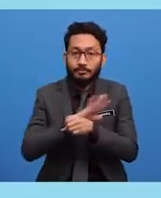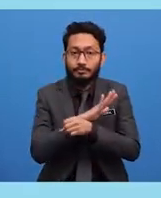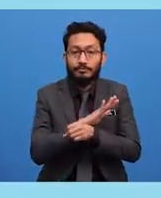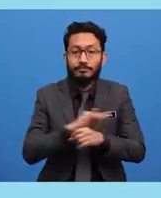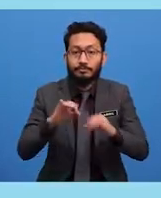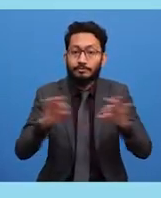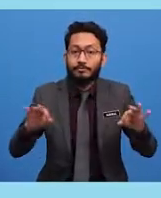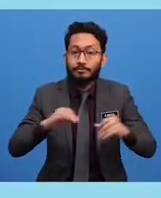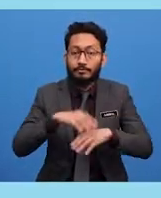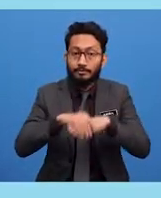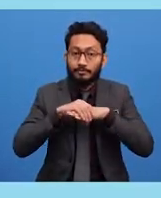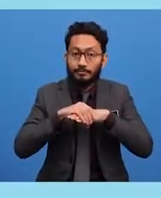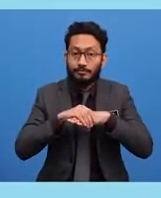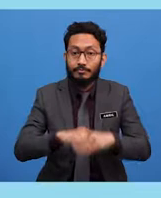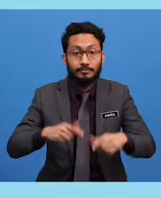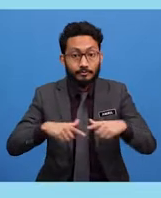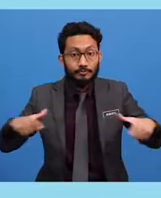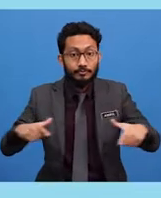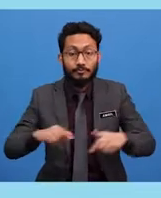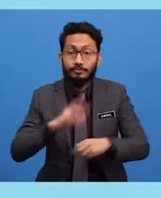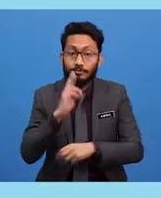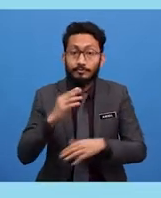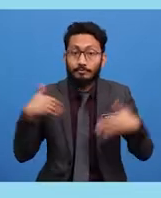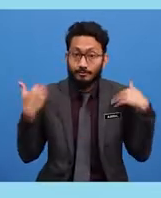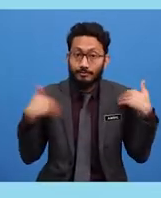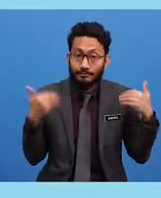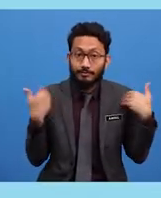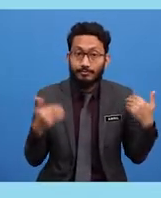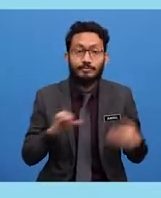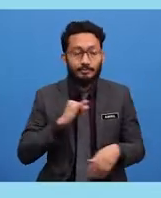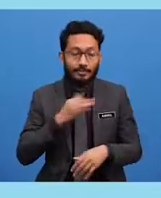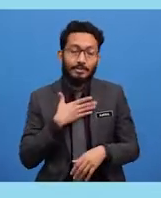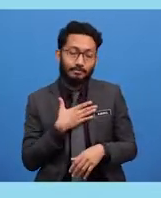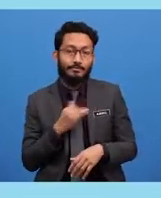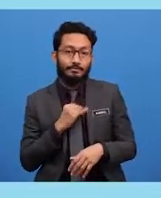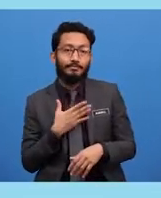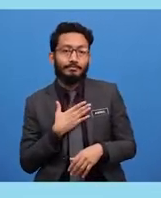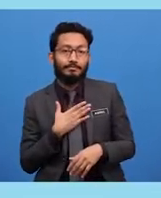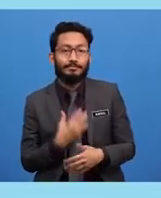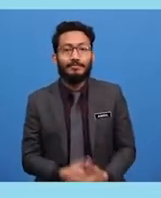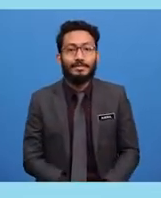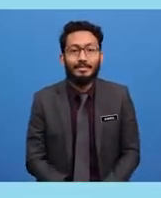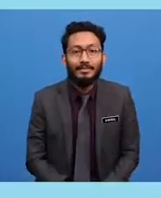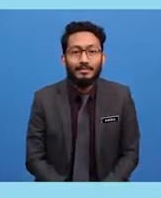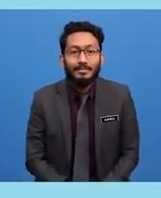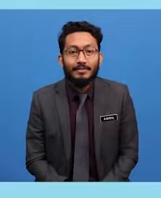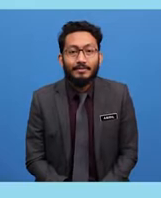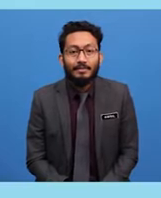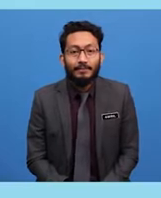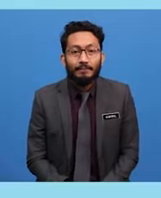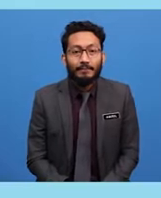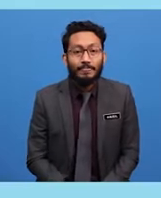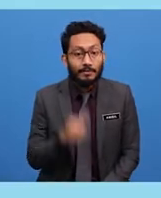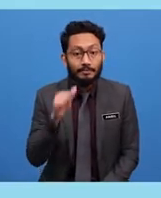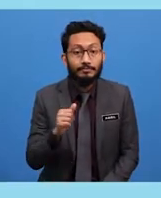I am is the shortest complete sentence in English language. Are you happy? I